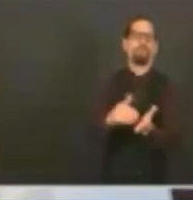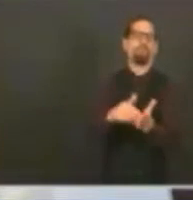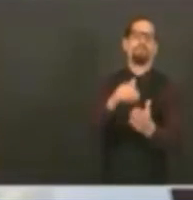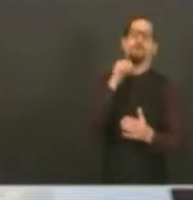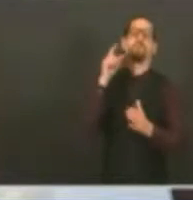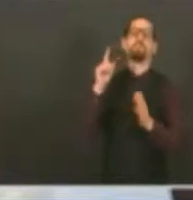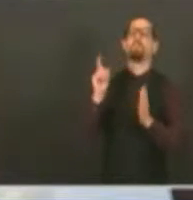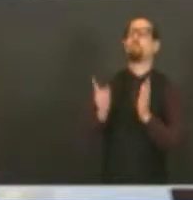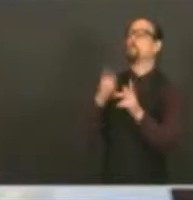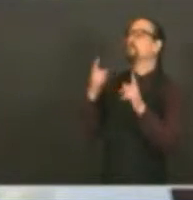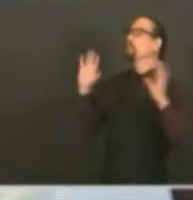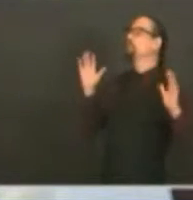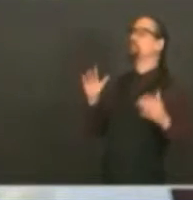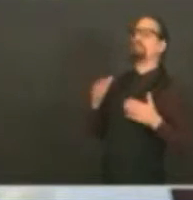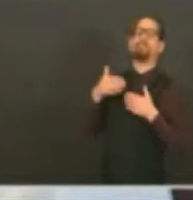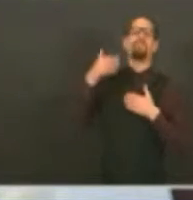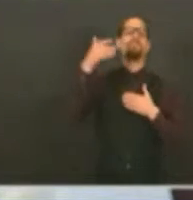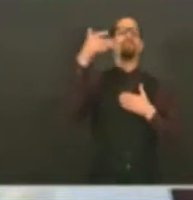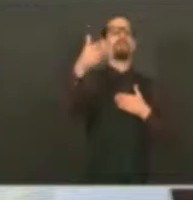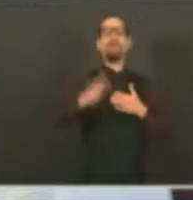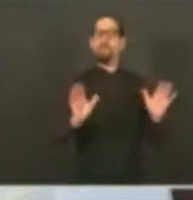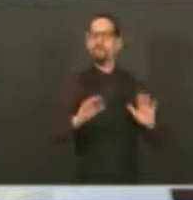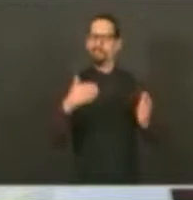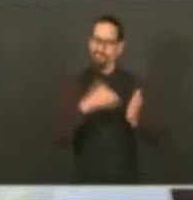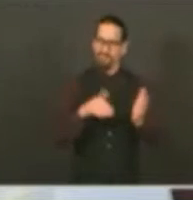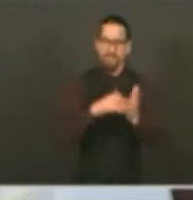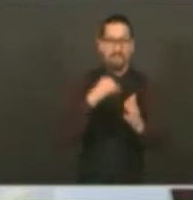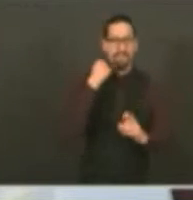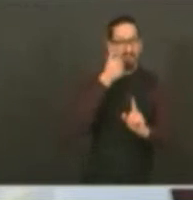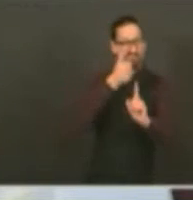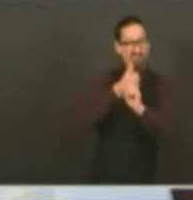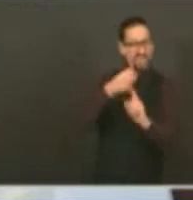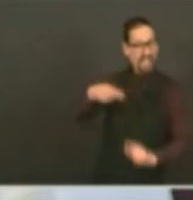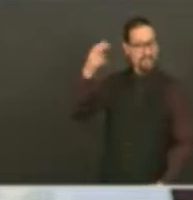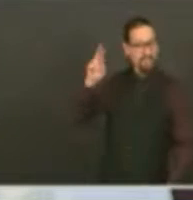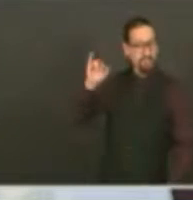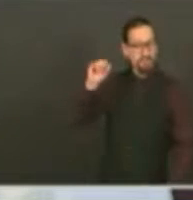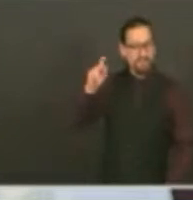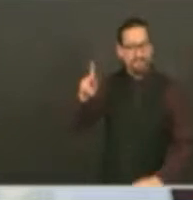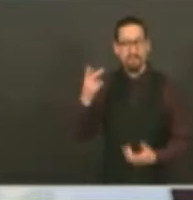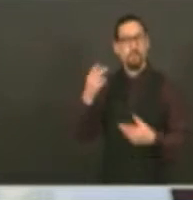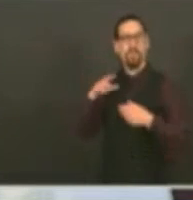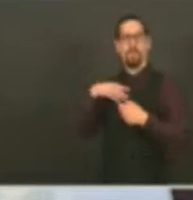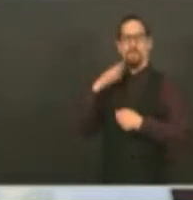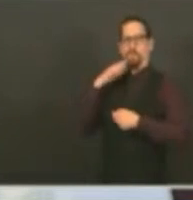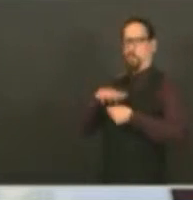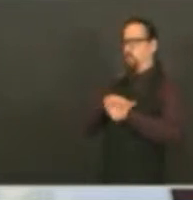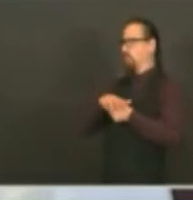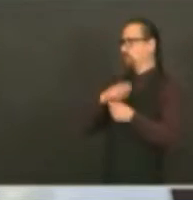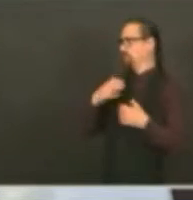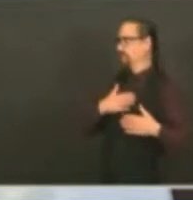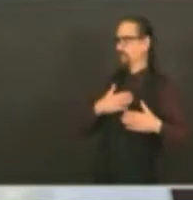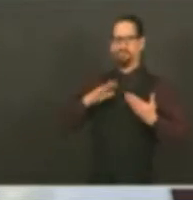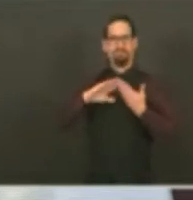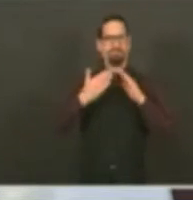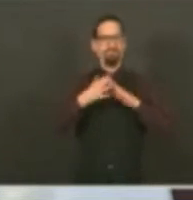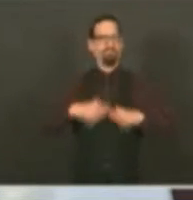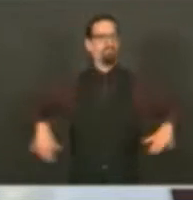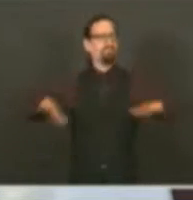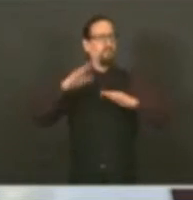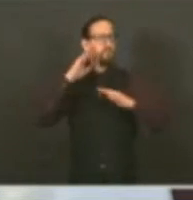are in a high-risk group or in a location where cases are higher. This will also